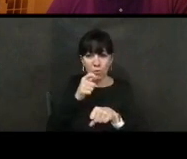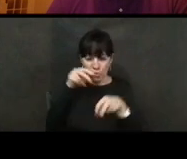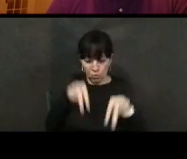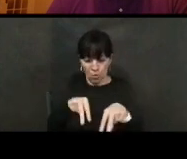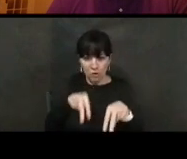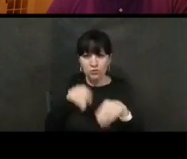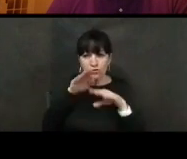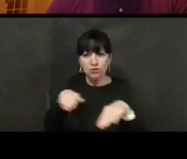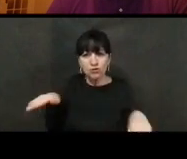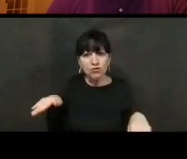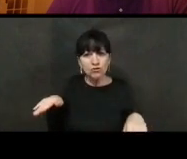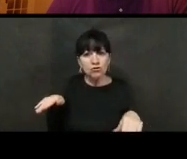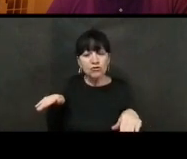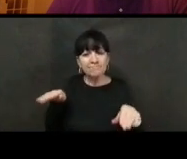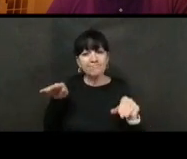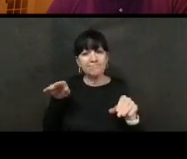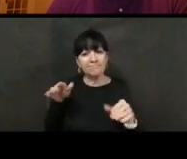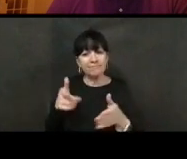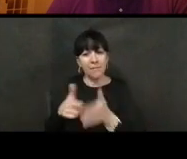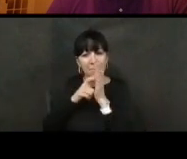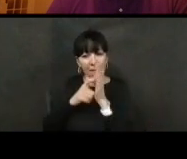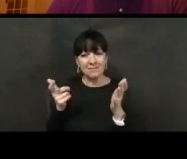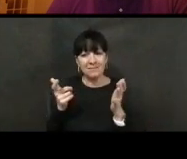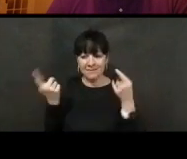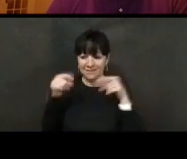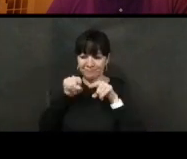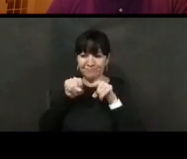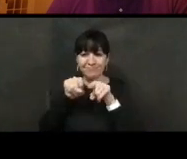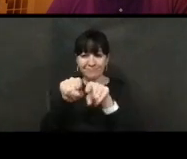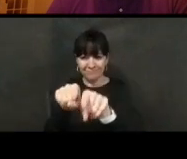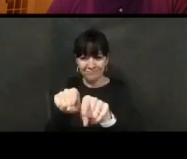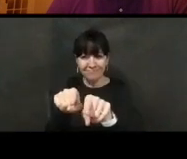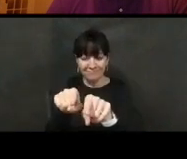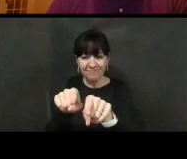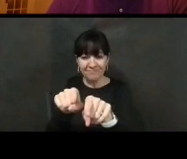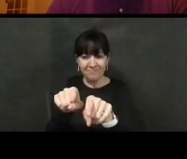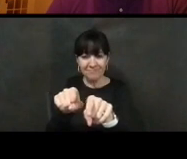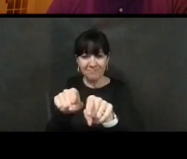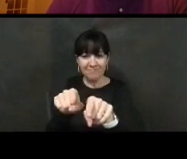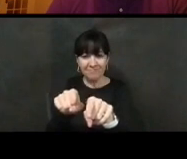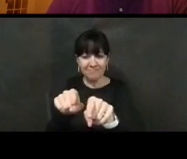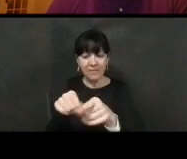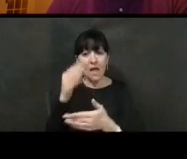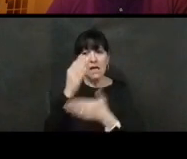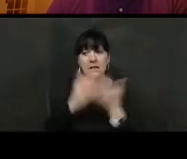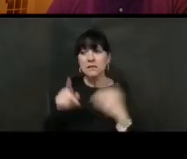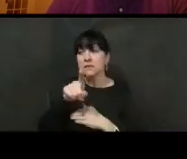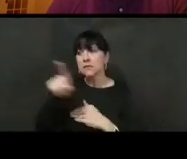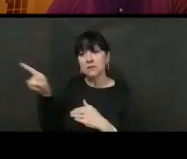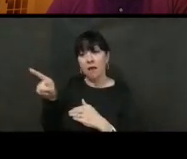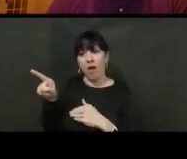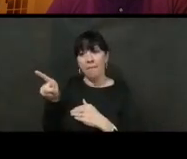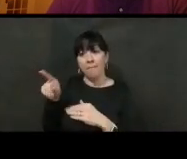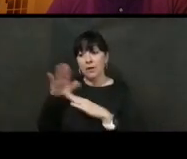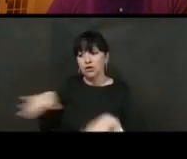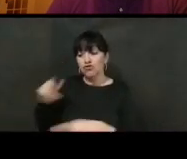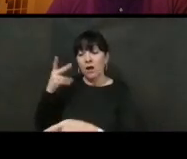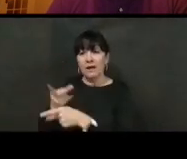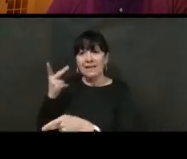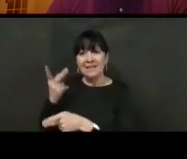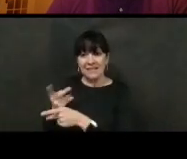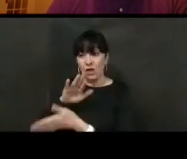now. Some child care facilities have chosen to close because the volume of children who were in the facility just was